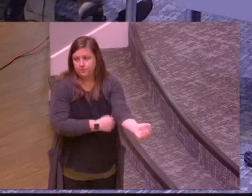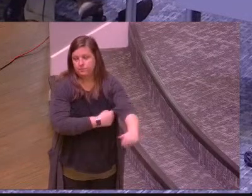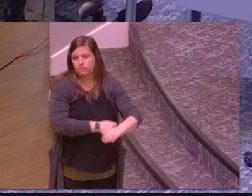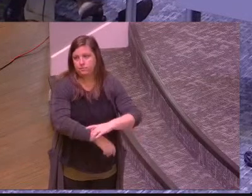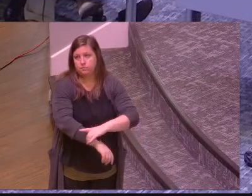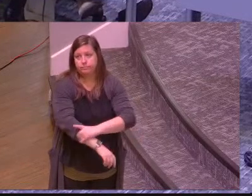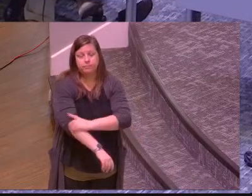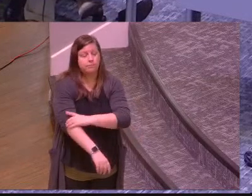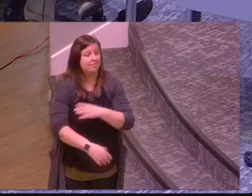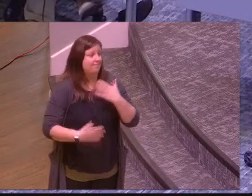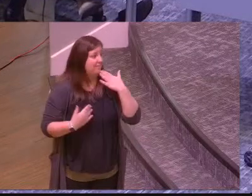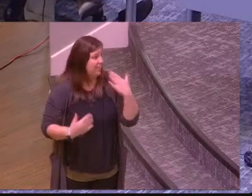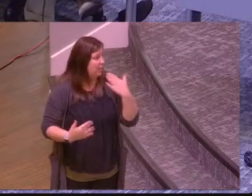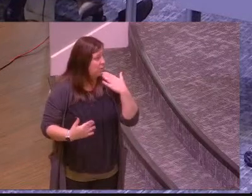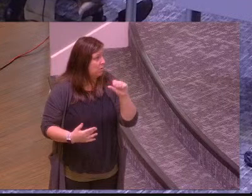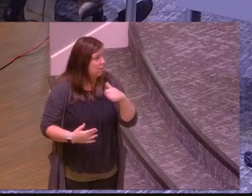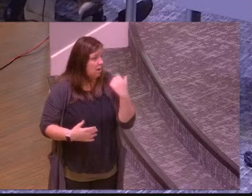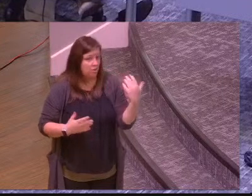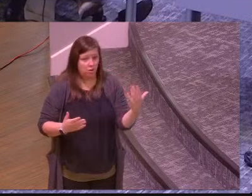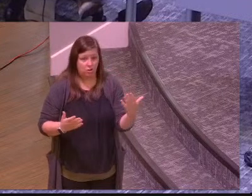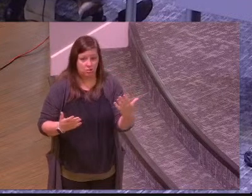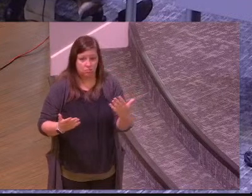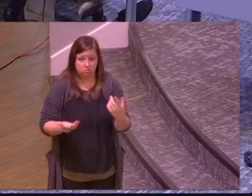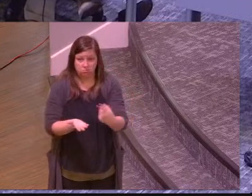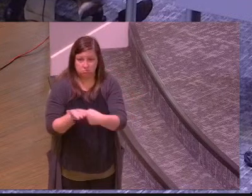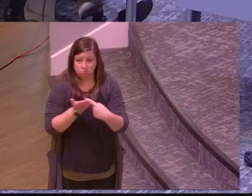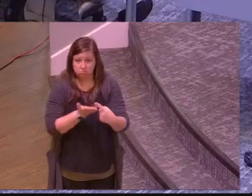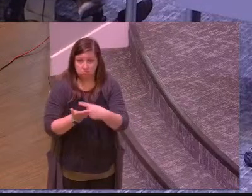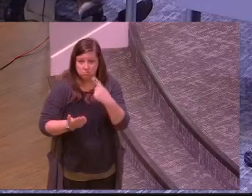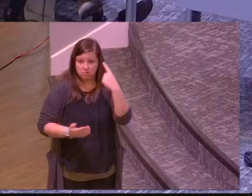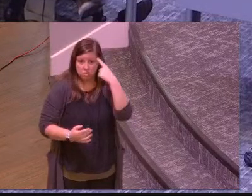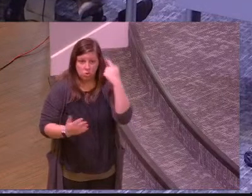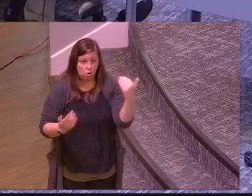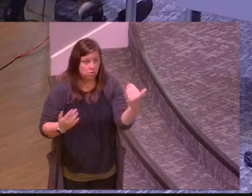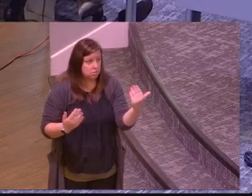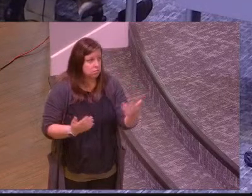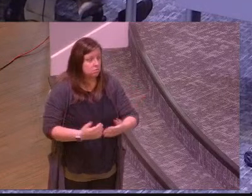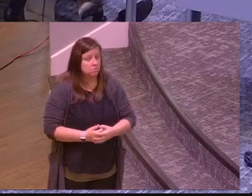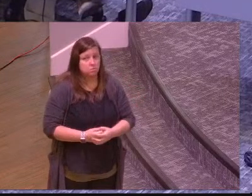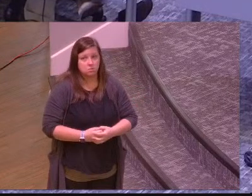All right, thank you so much. Any other feedback, thoughts?